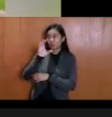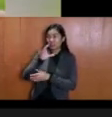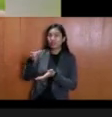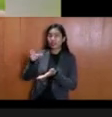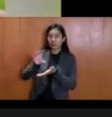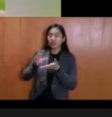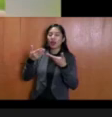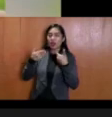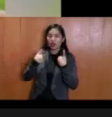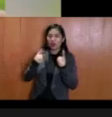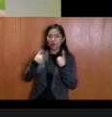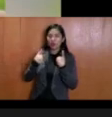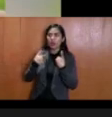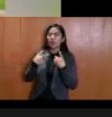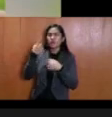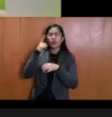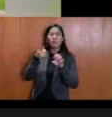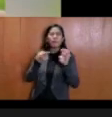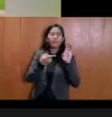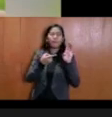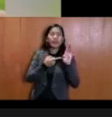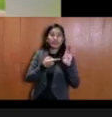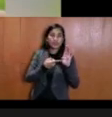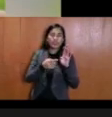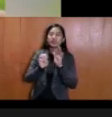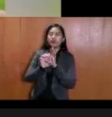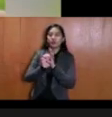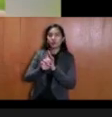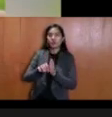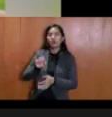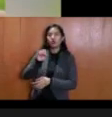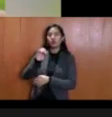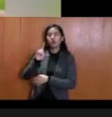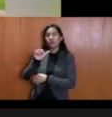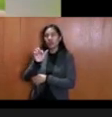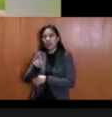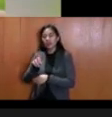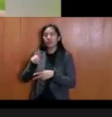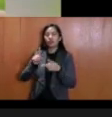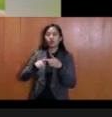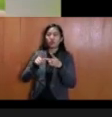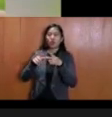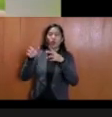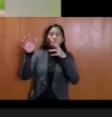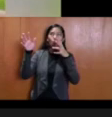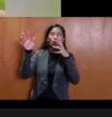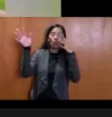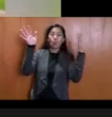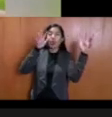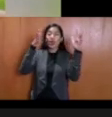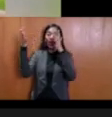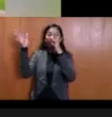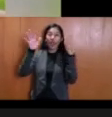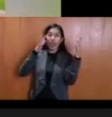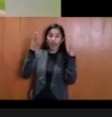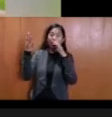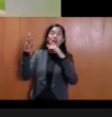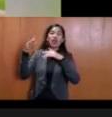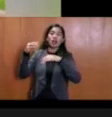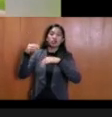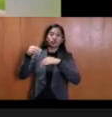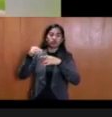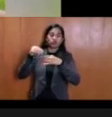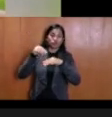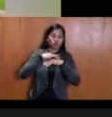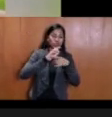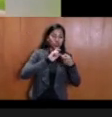in batteries for solar energy or wind energy, for instance. I think the